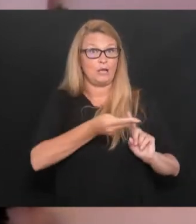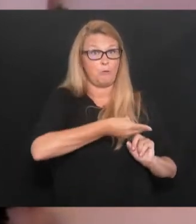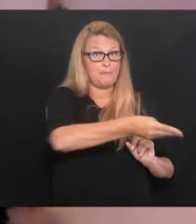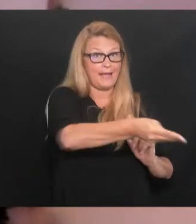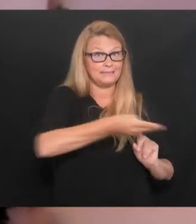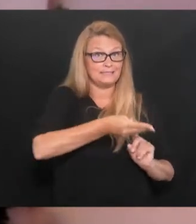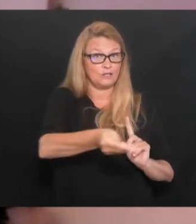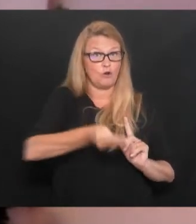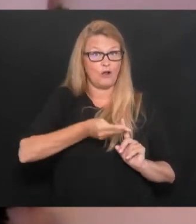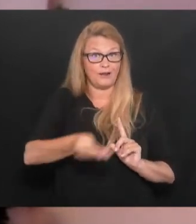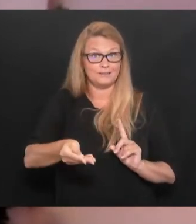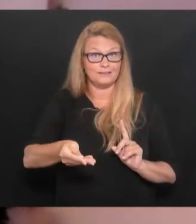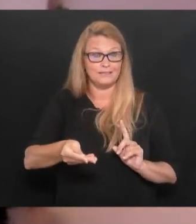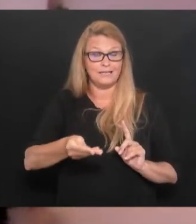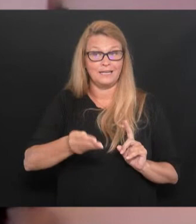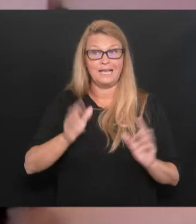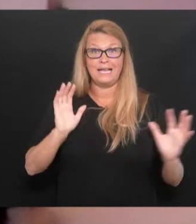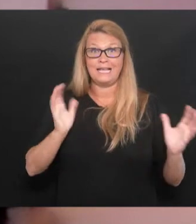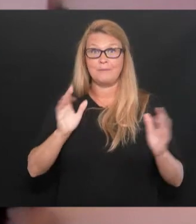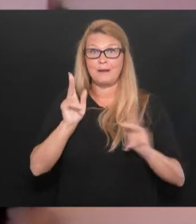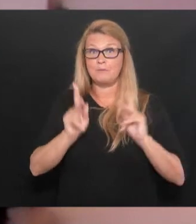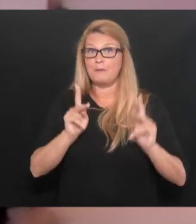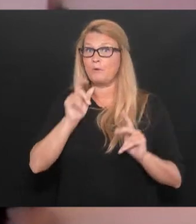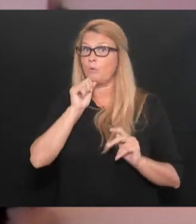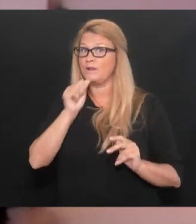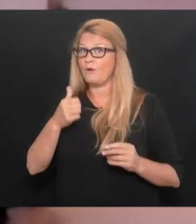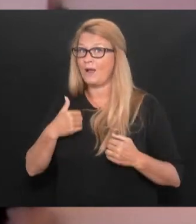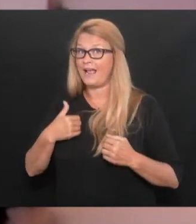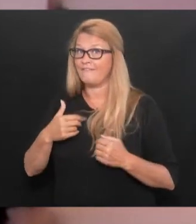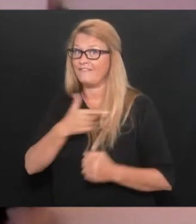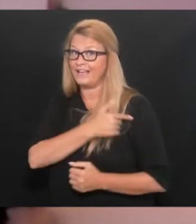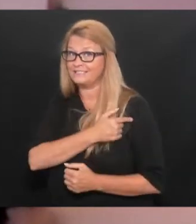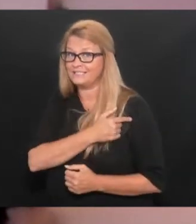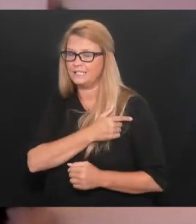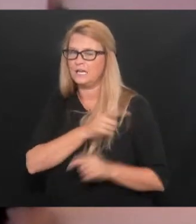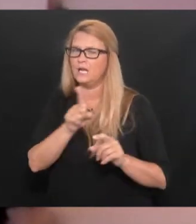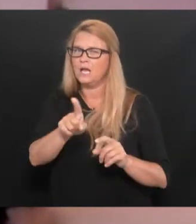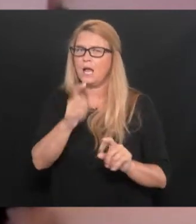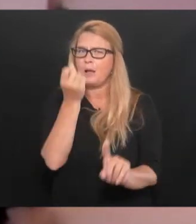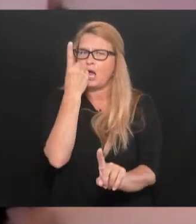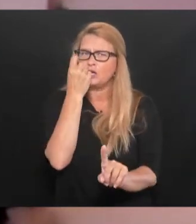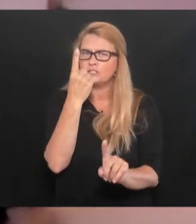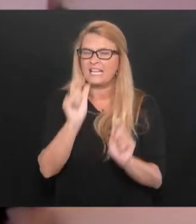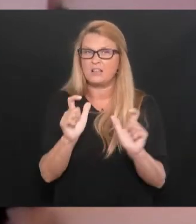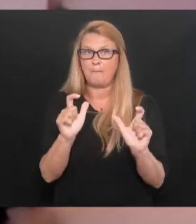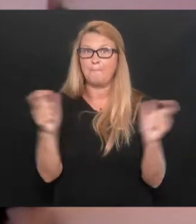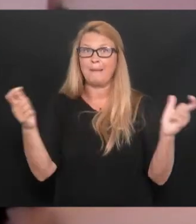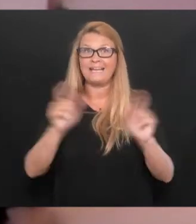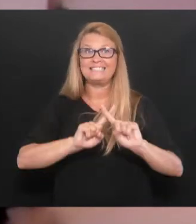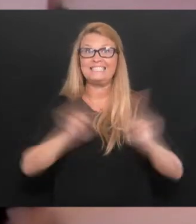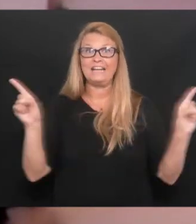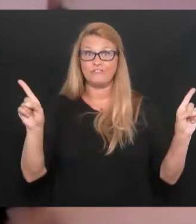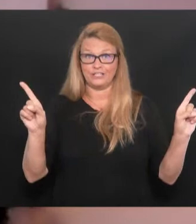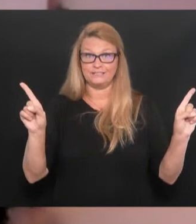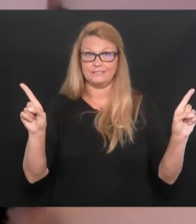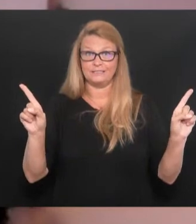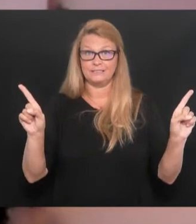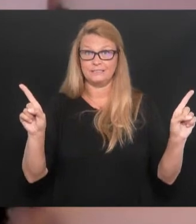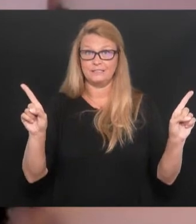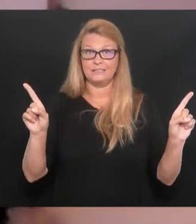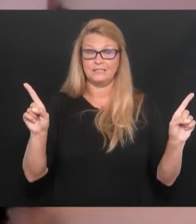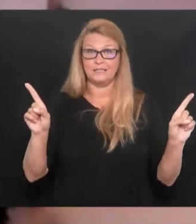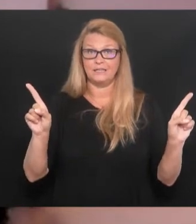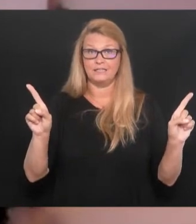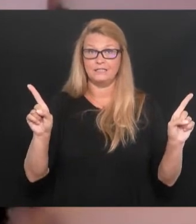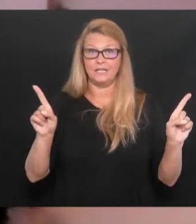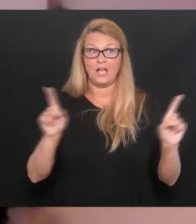COVID-19, just like people that were not vaccinated. But the big difference, and I want to make sure this is clear, the big difference is almost